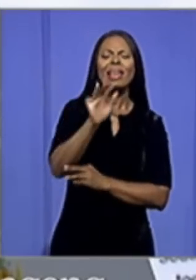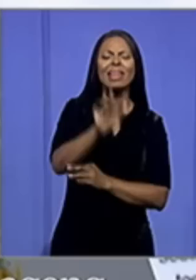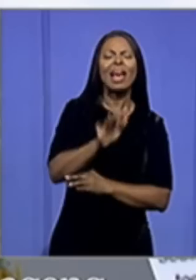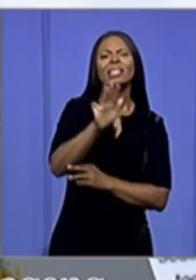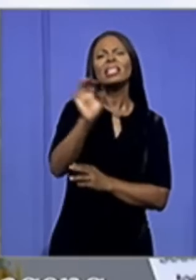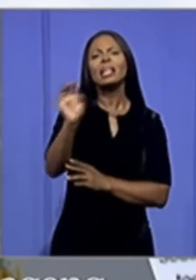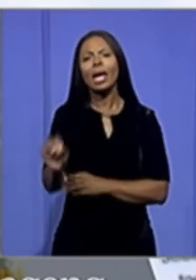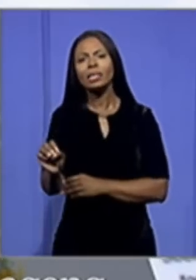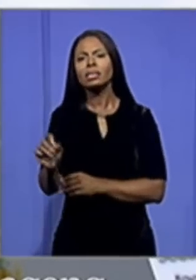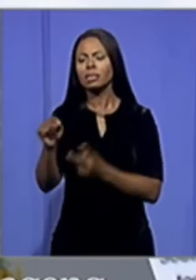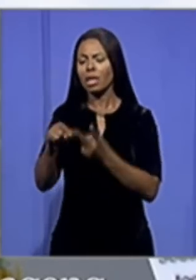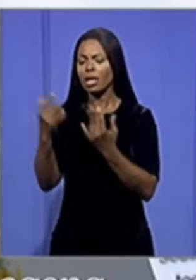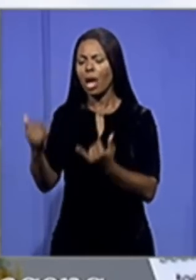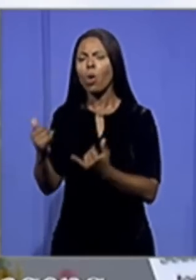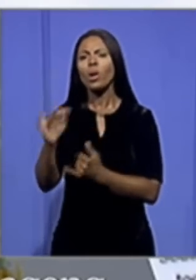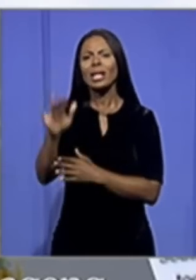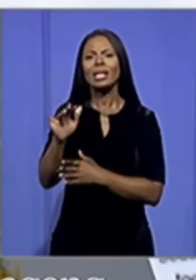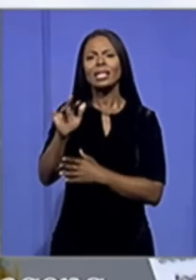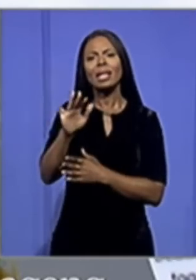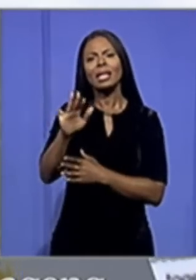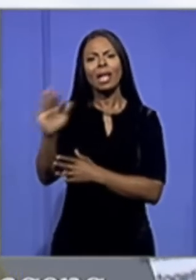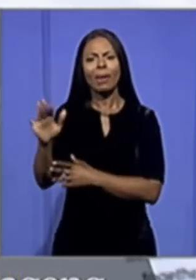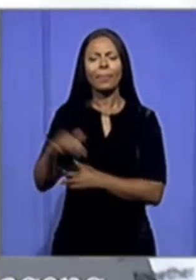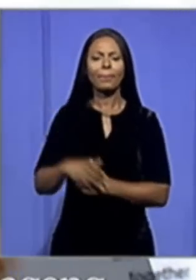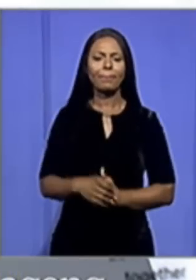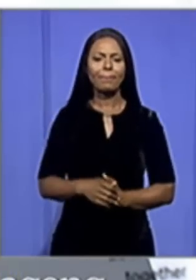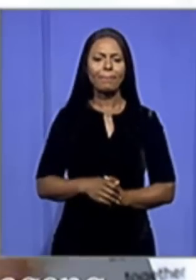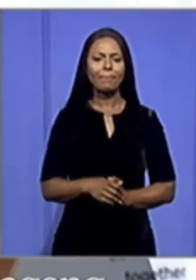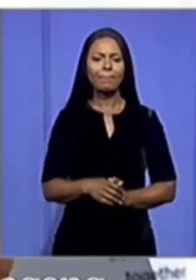1990 and South Africa of 1989.